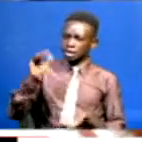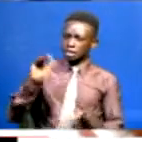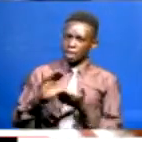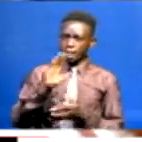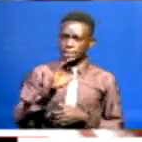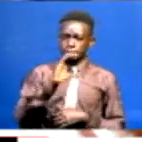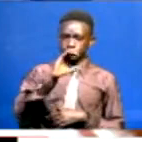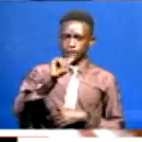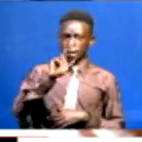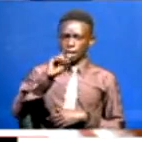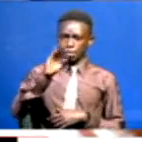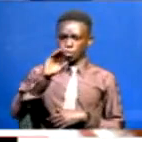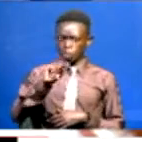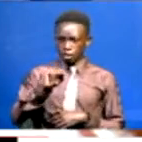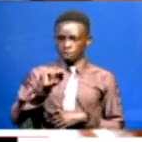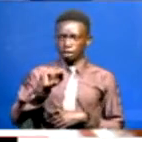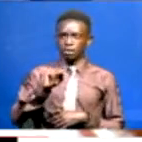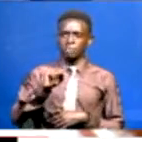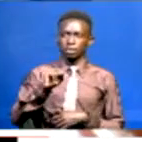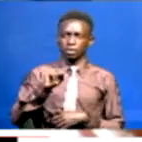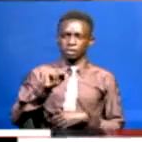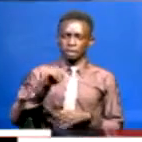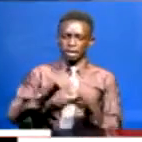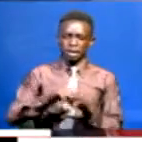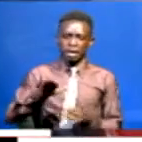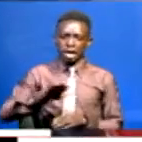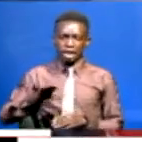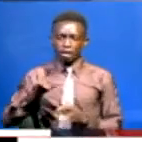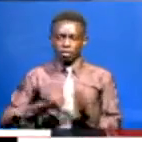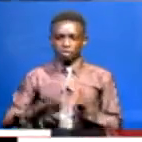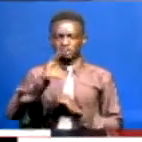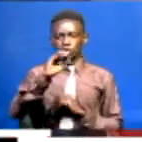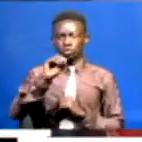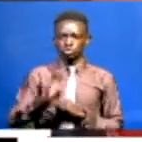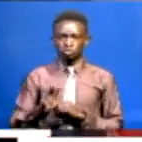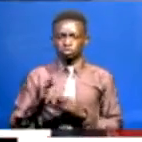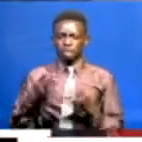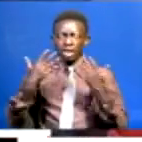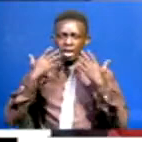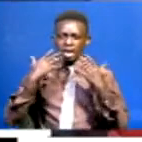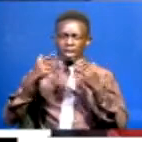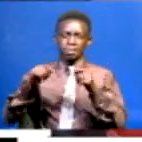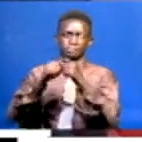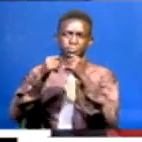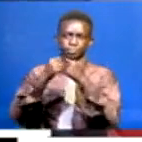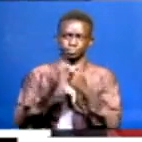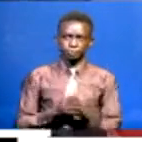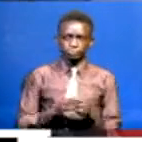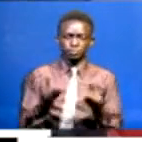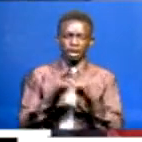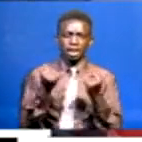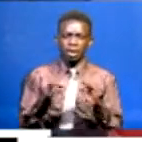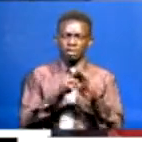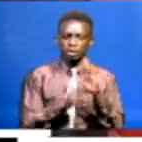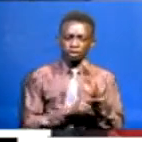in terms of pollution? There are regulations as it is for now that are